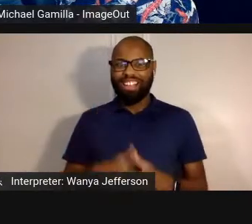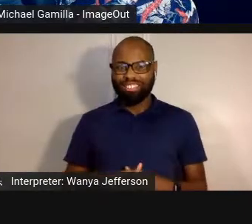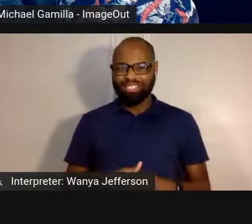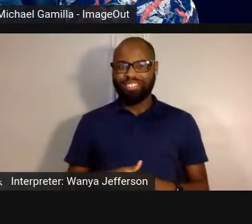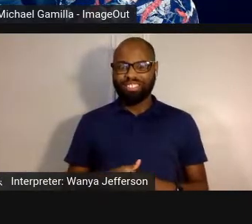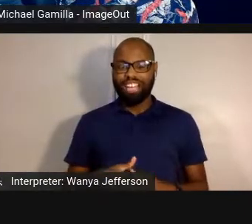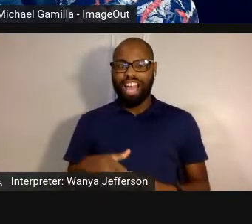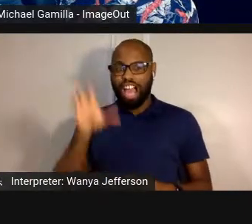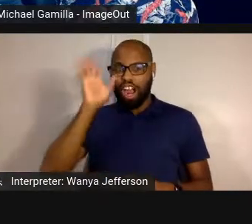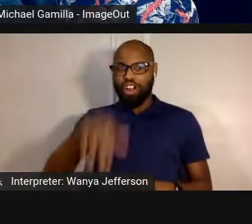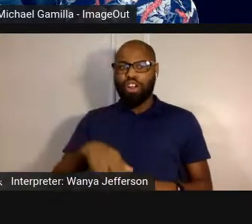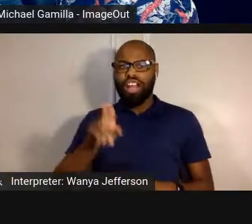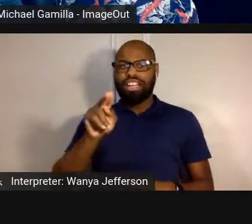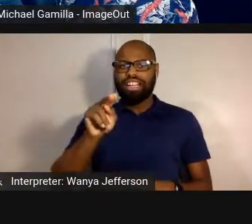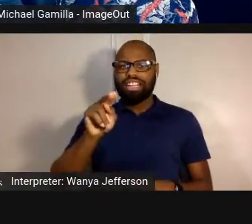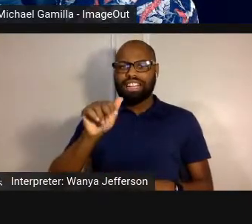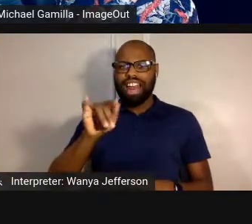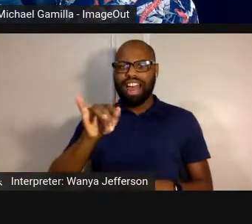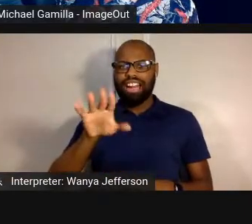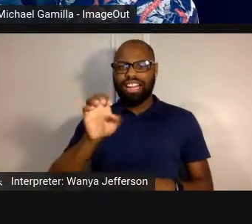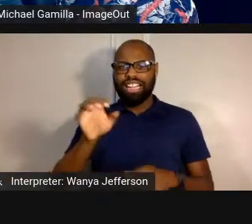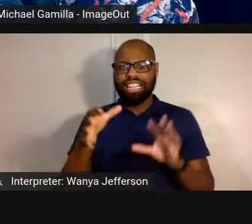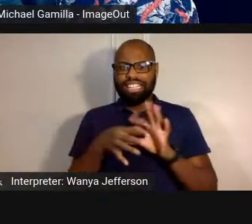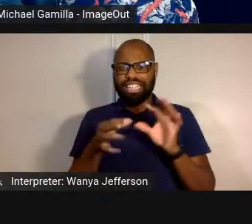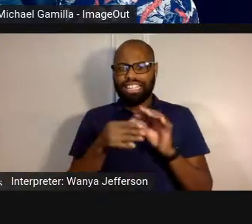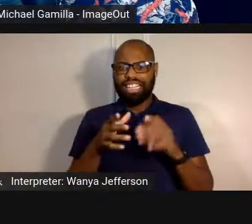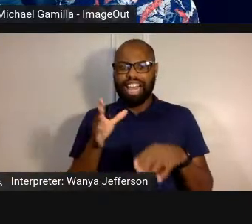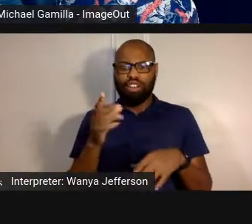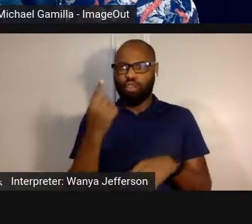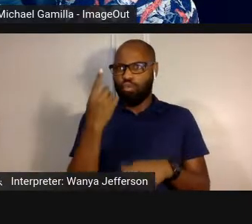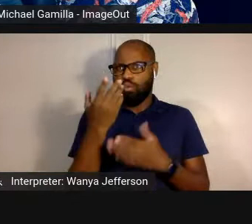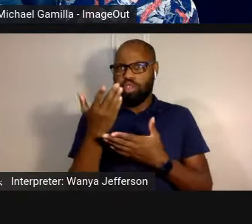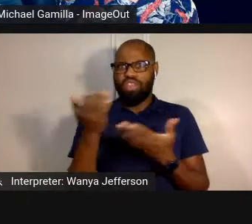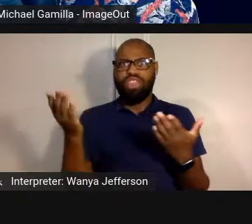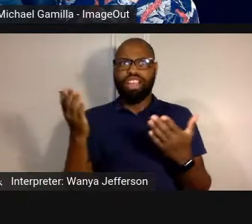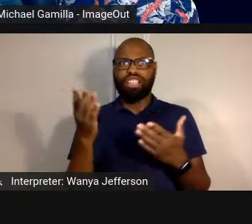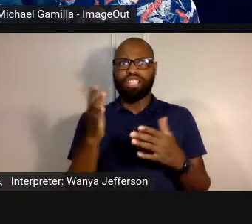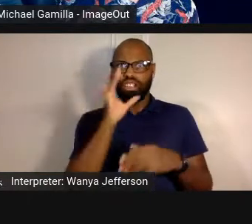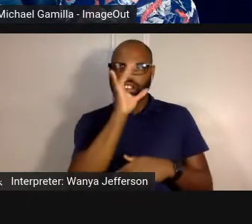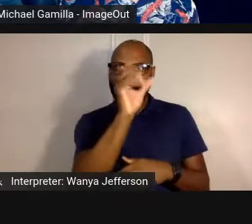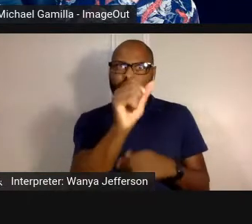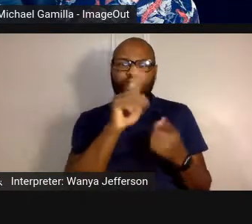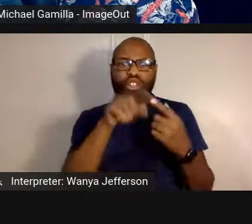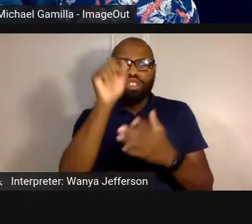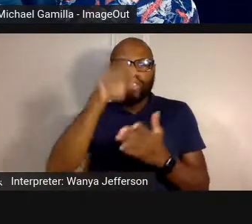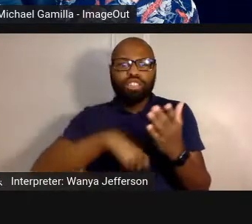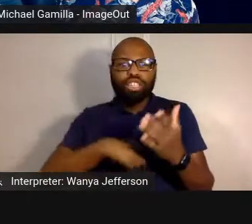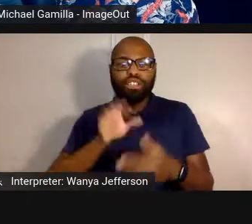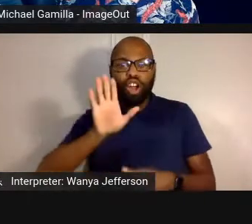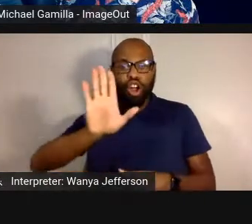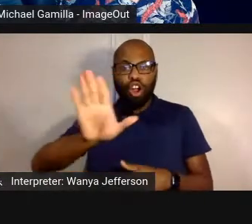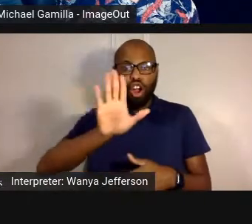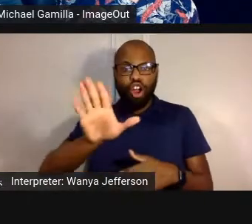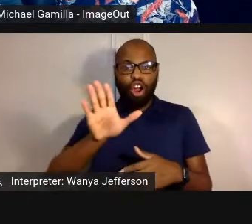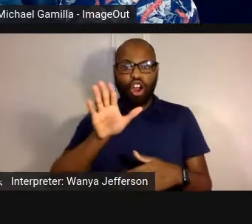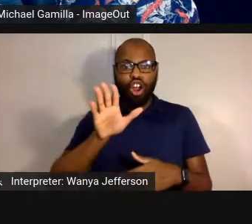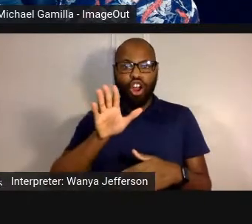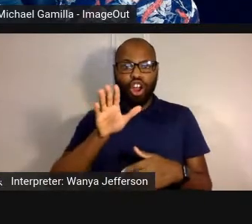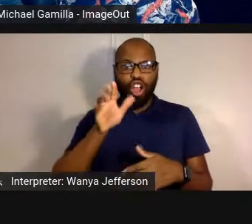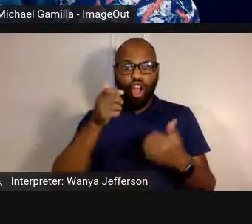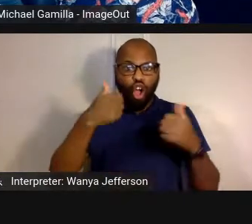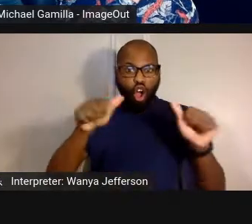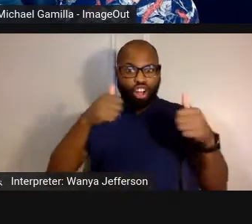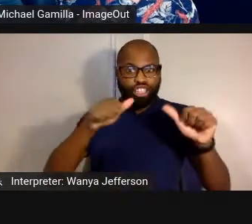that Nathalie had said that was also one of the things that brought her to the script, because her audition tape had to be